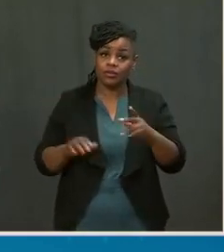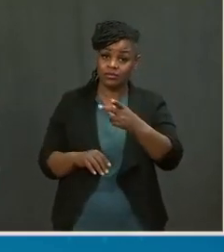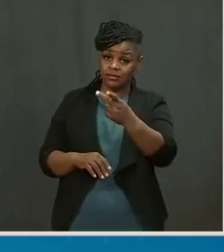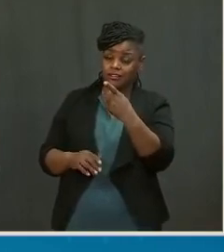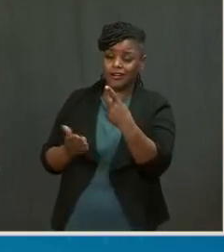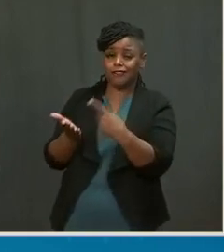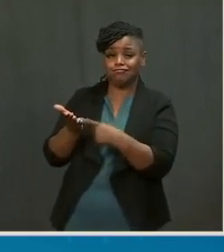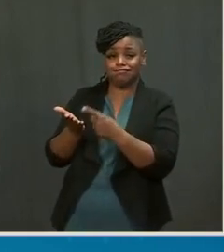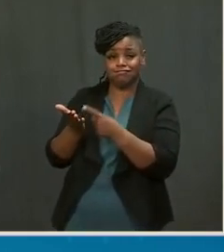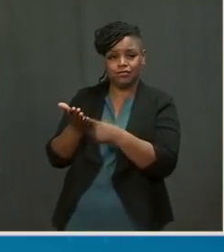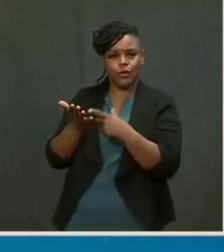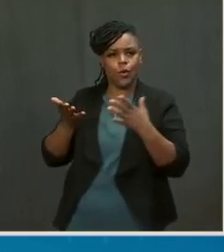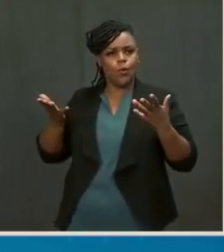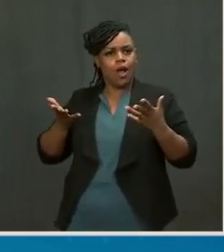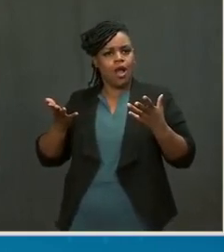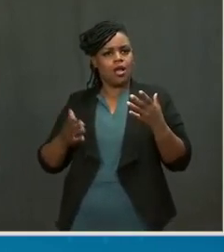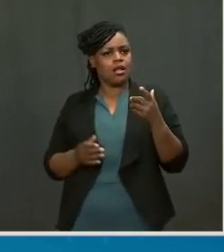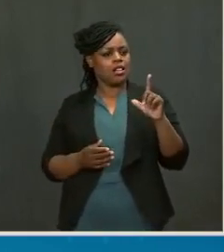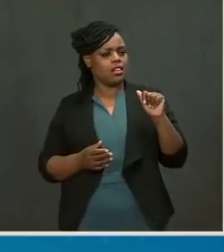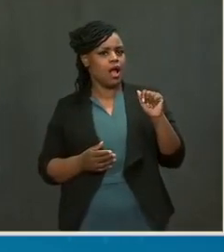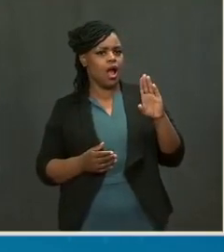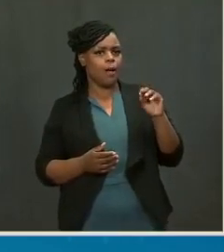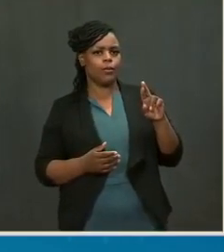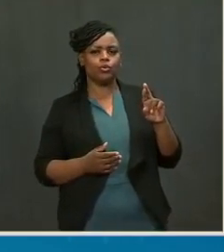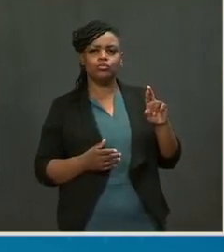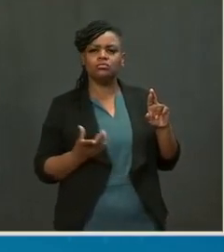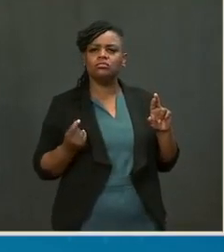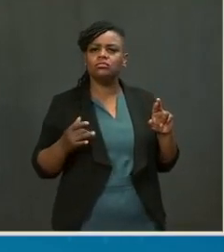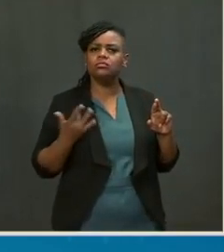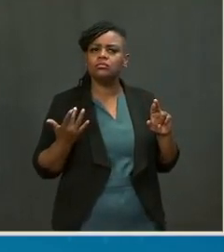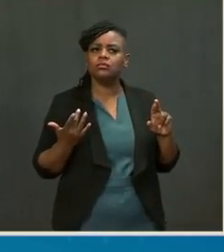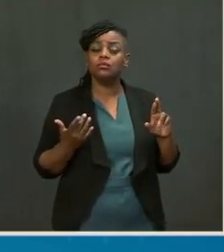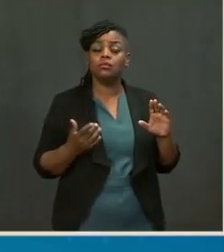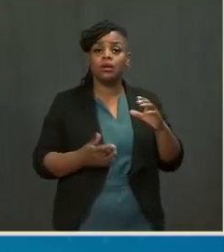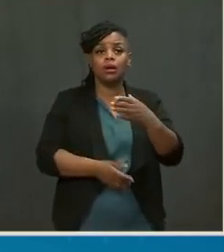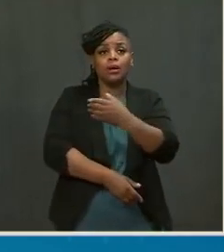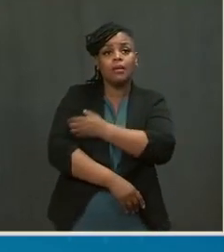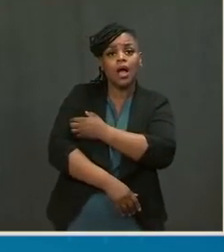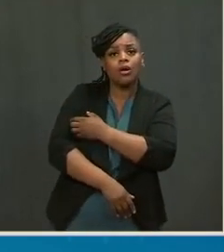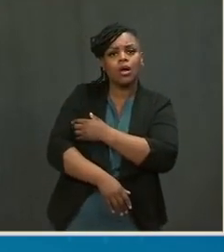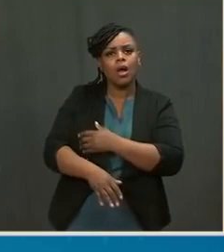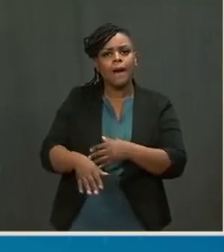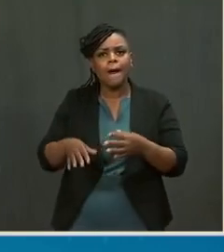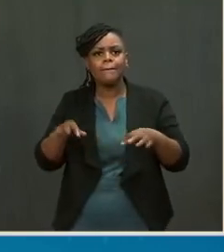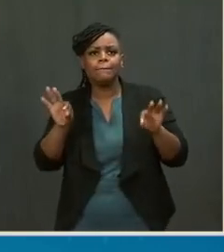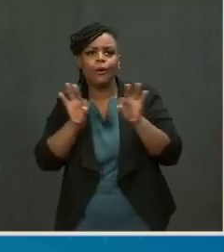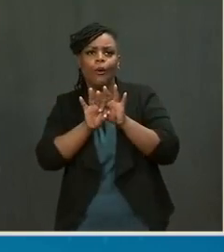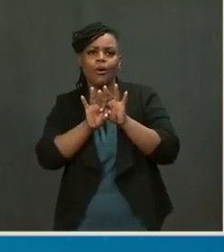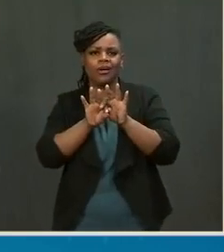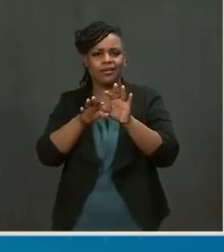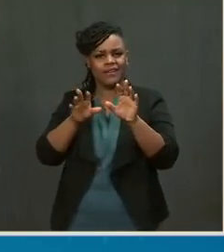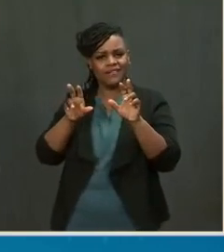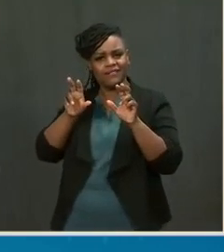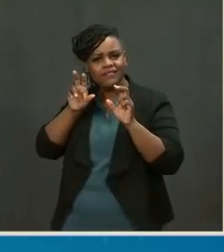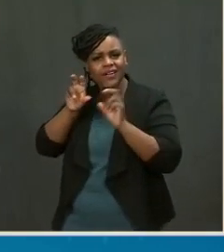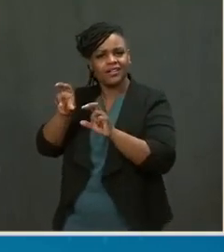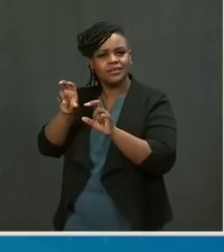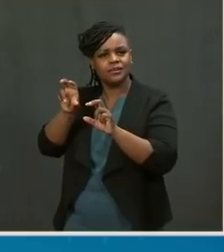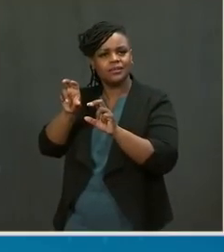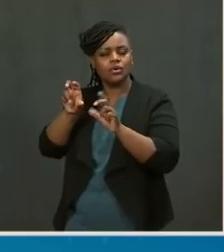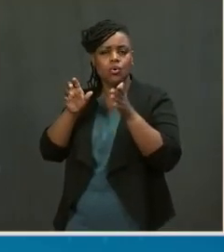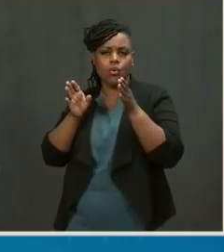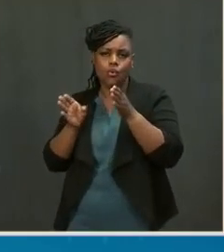doing and the power of organized labor and the importance of investing in organized labor if we are to invest in the future